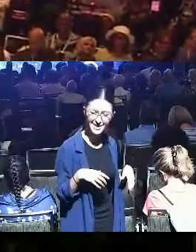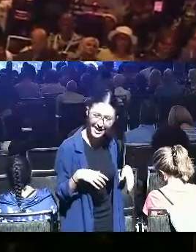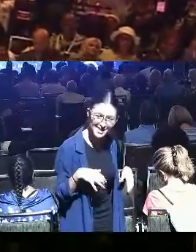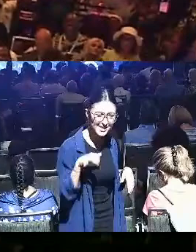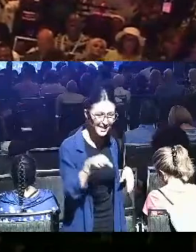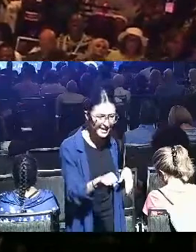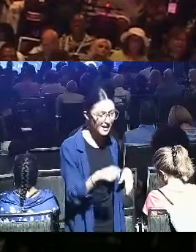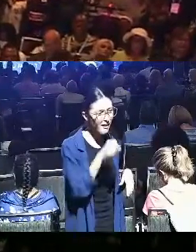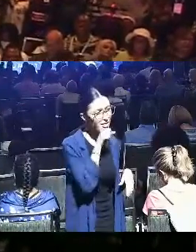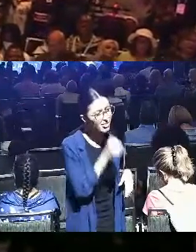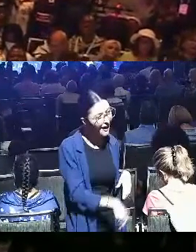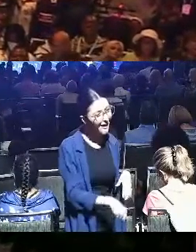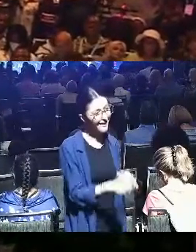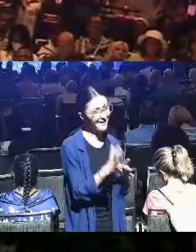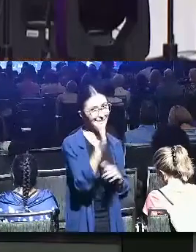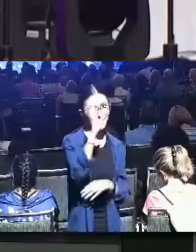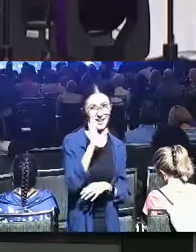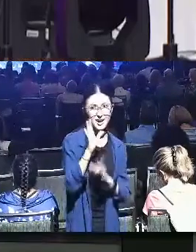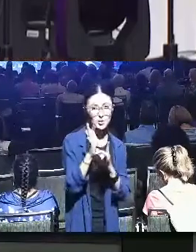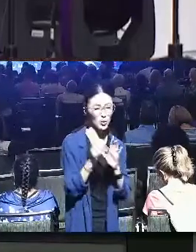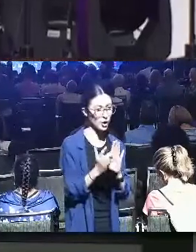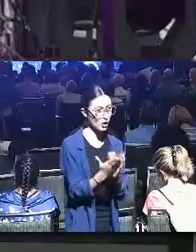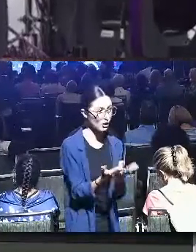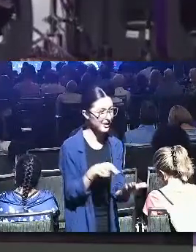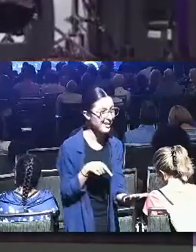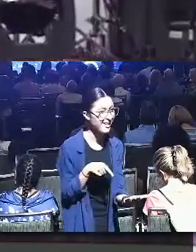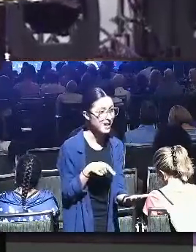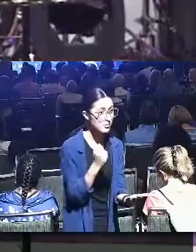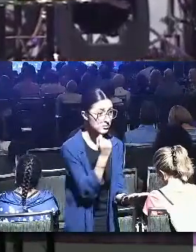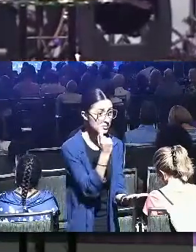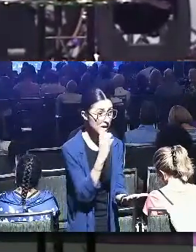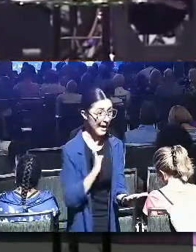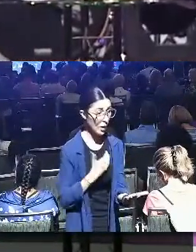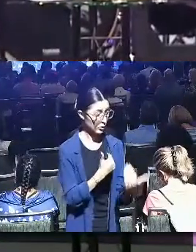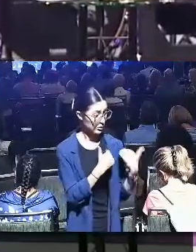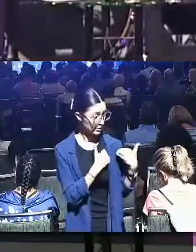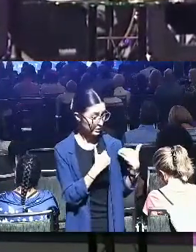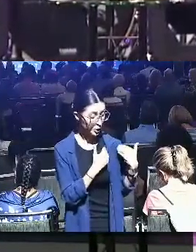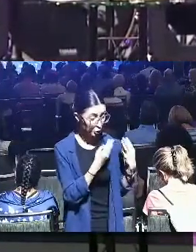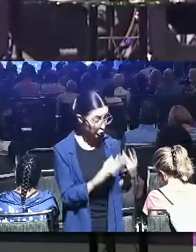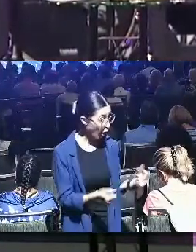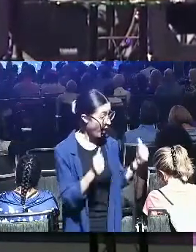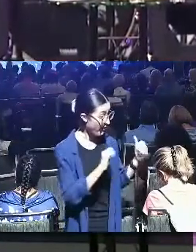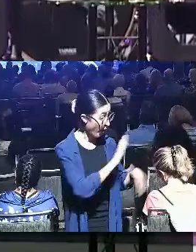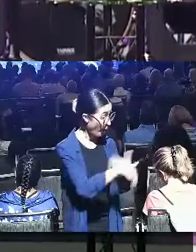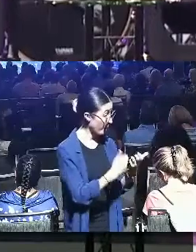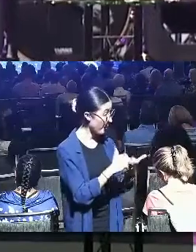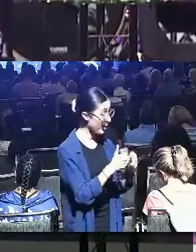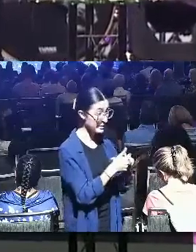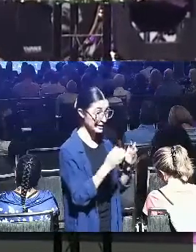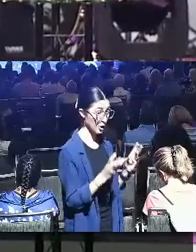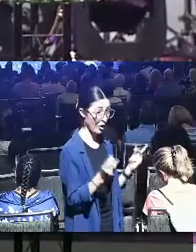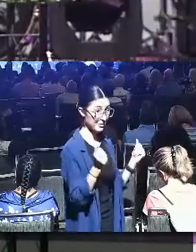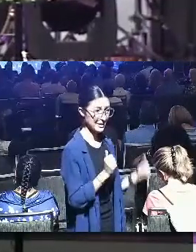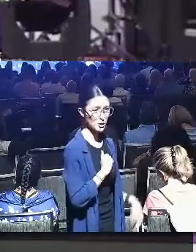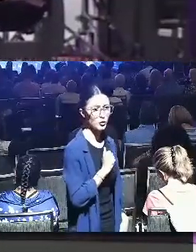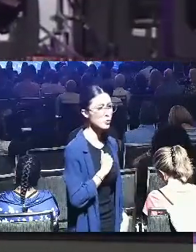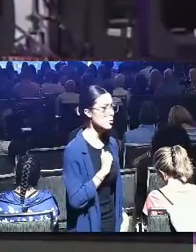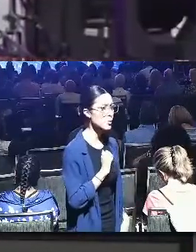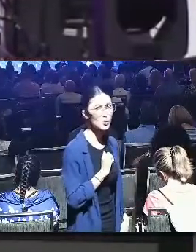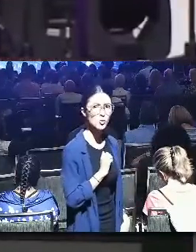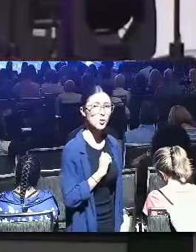You know, our job is not to solve the problems of the world, but to bring God's Word as a light into the darkness of those